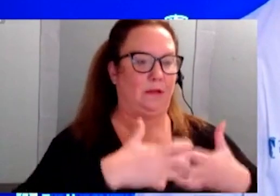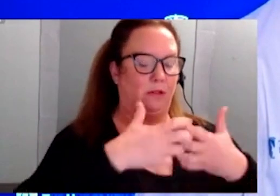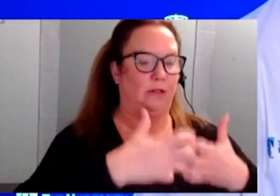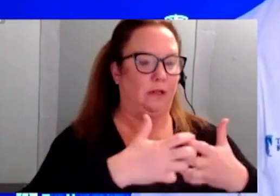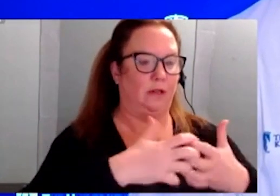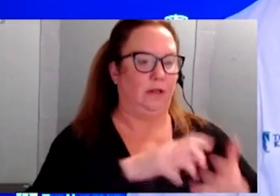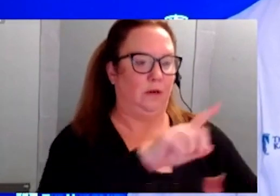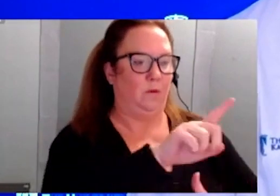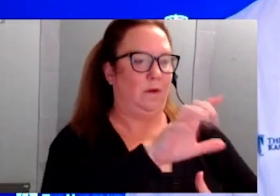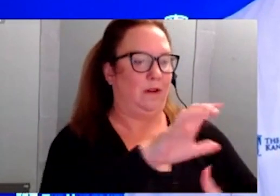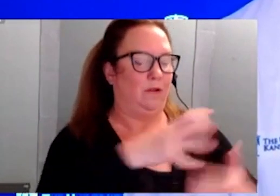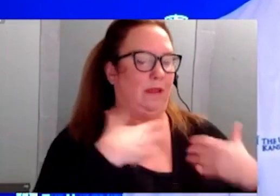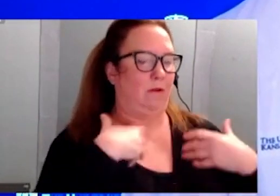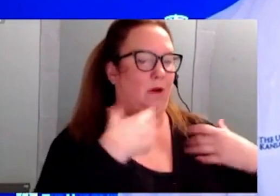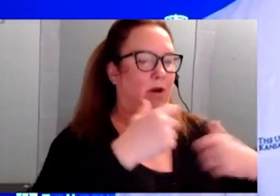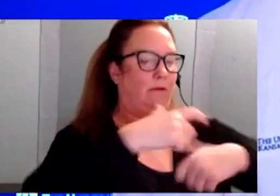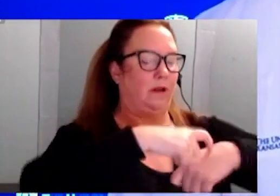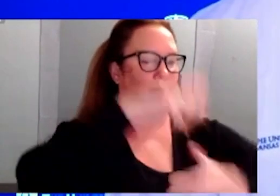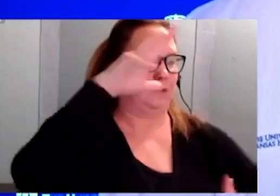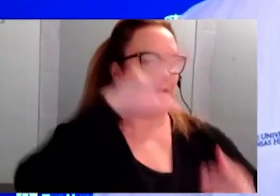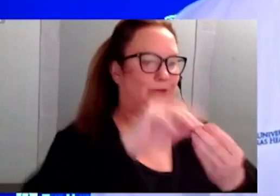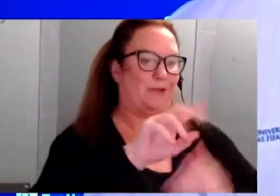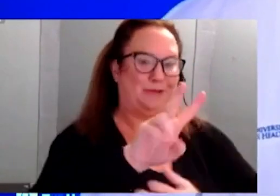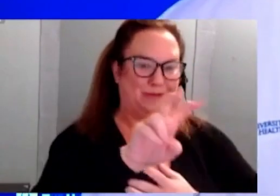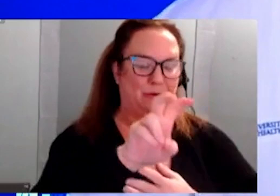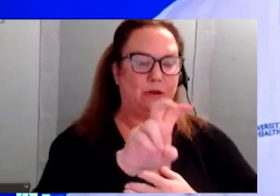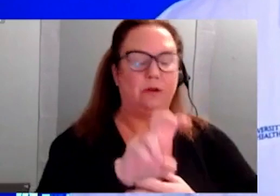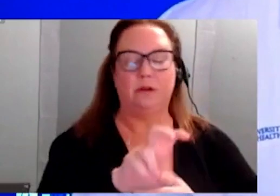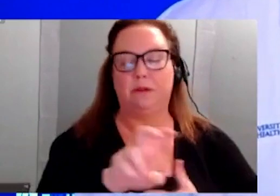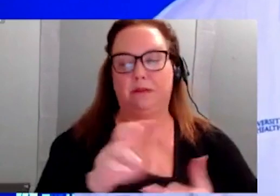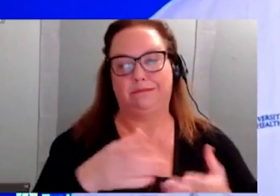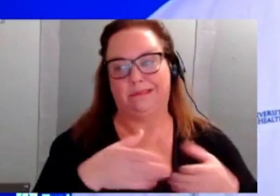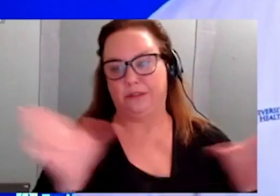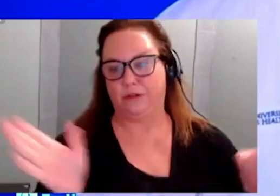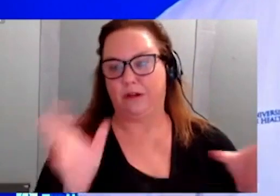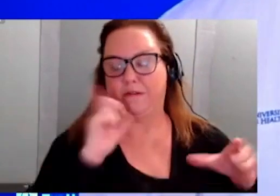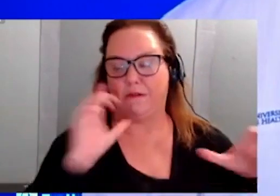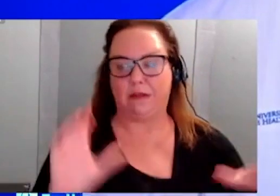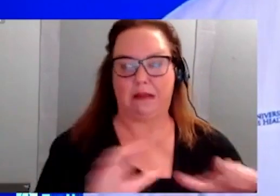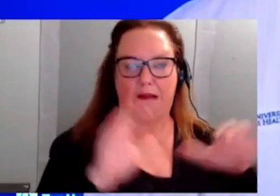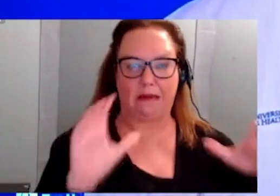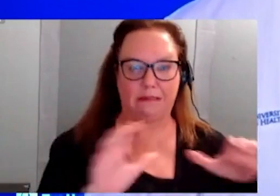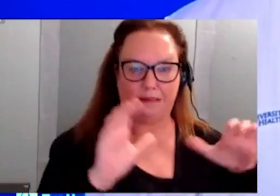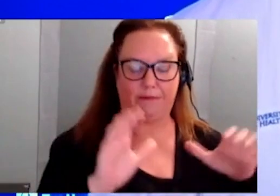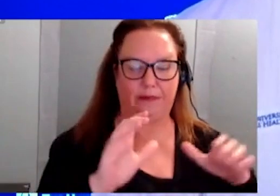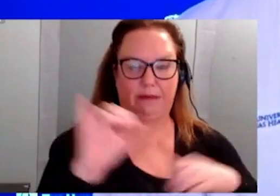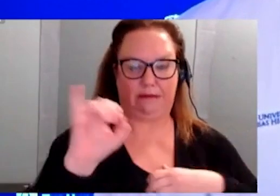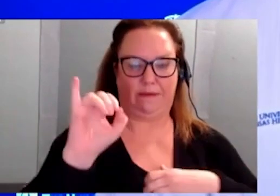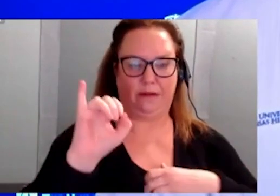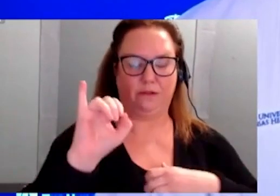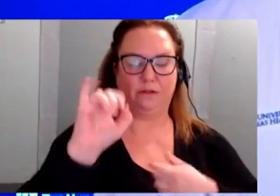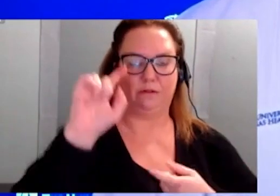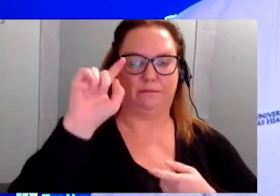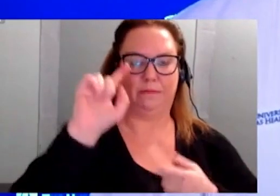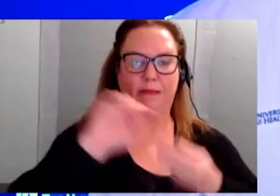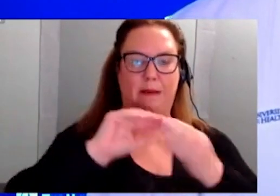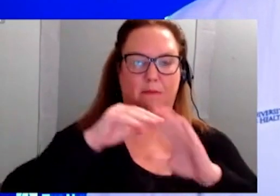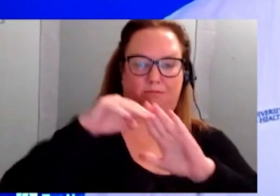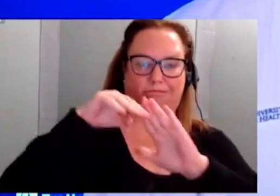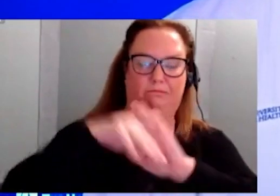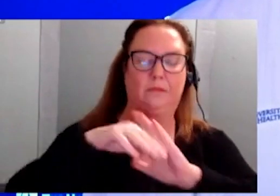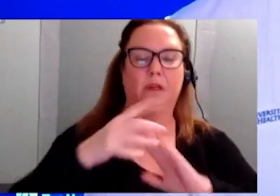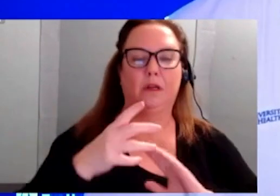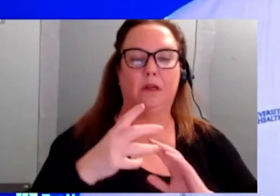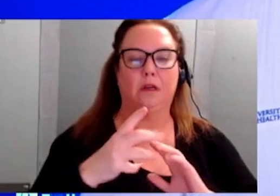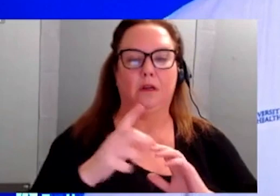recovery period. So a total of 200. But I think overall for the active infections, we are going down. We should also